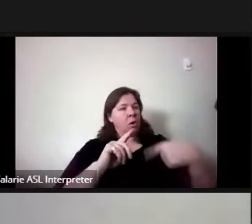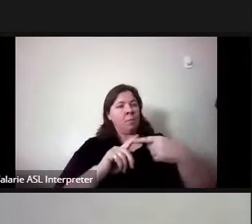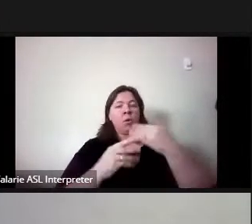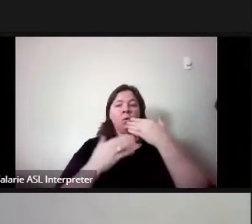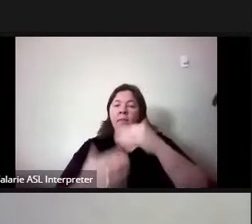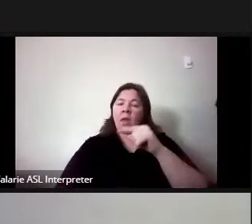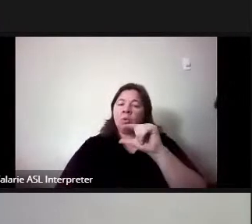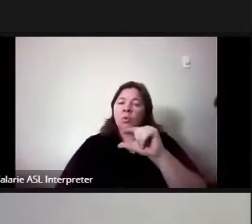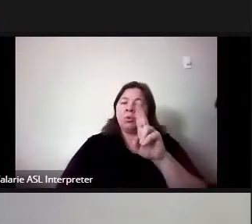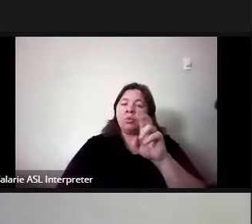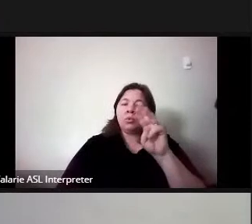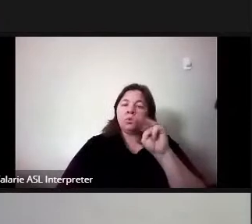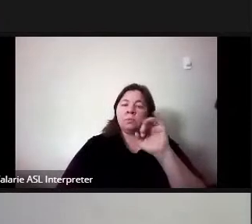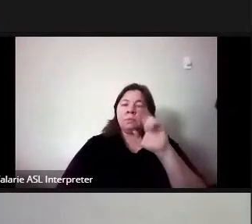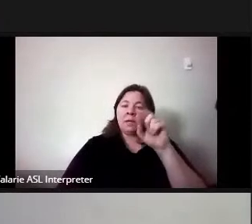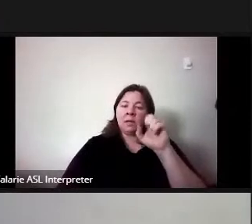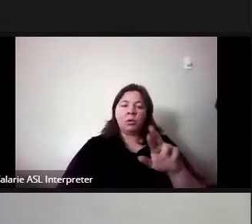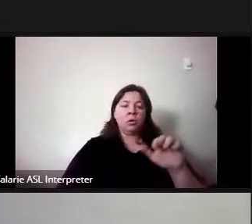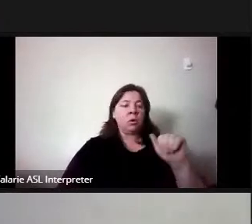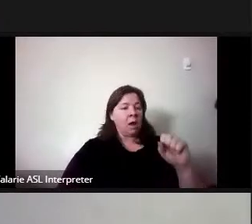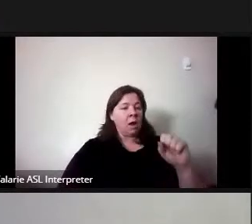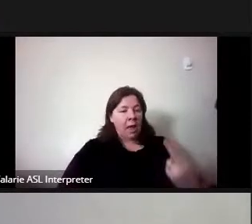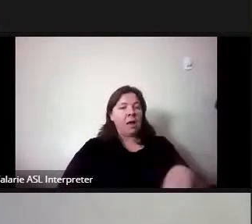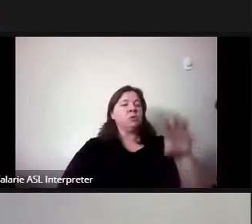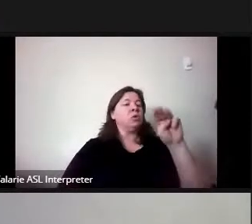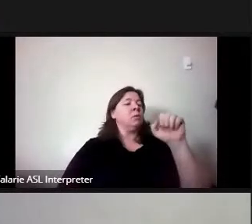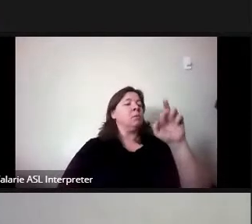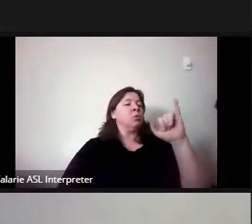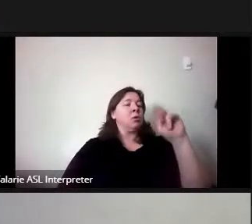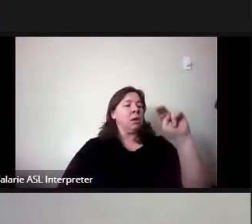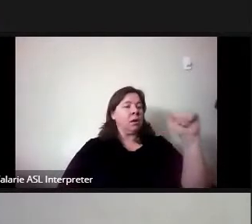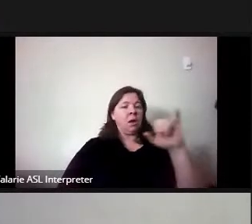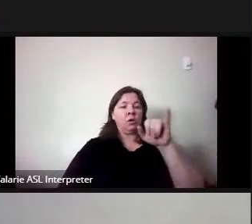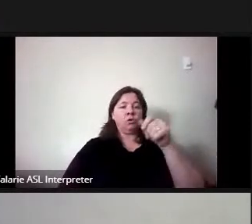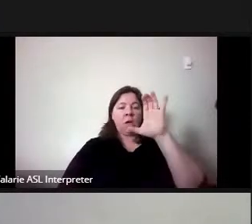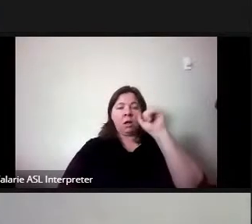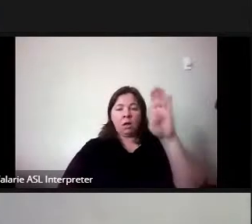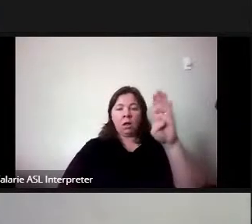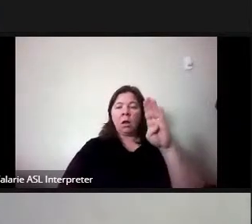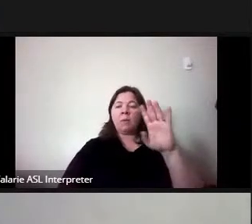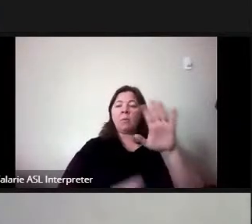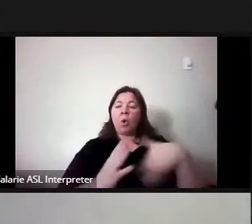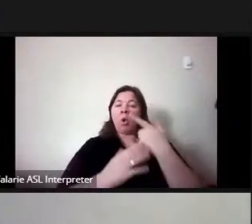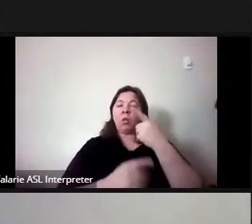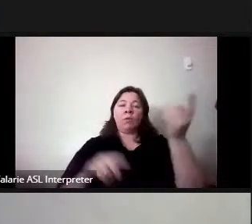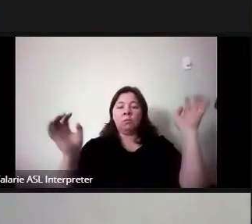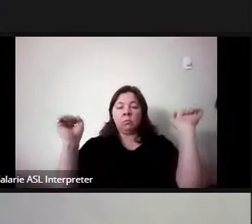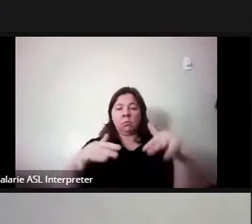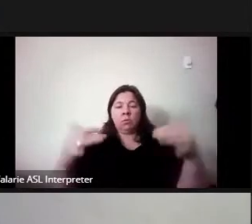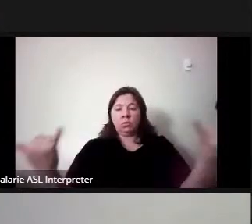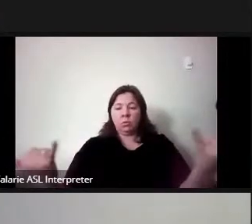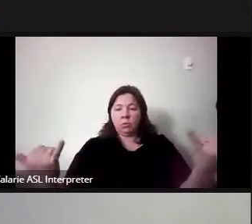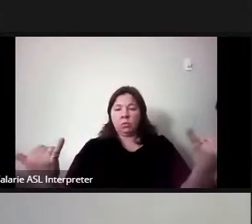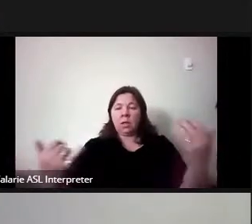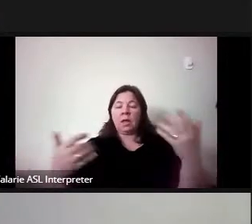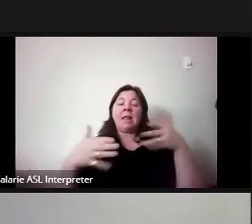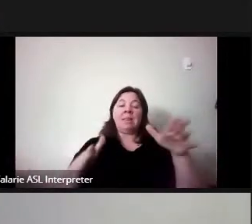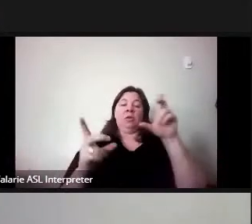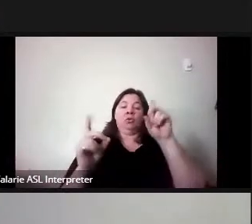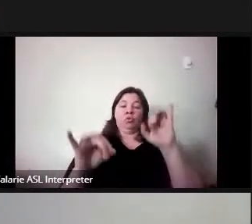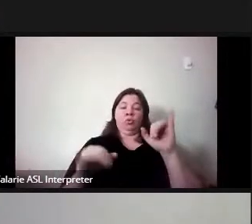GURSMINDER. Thank you, Ashmufara. Thank you, Marina, Jacob, and all of you have attended here today. Let's do this.